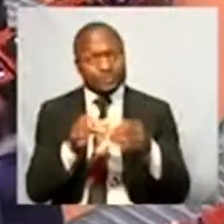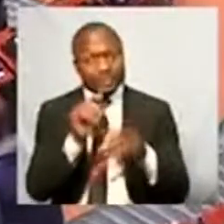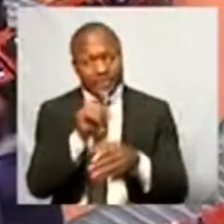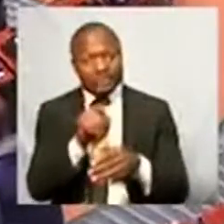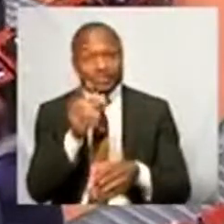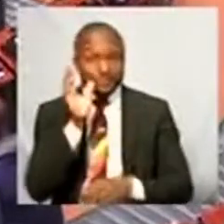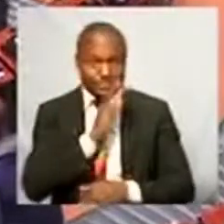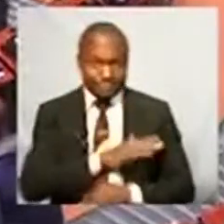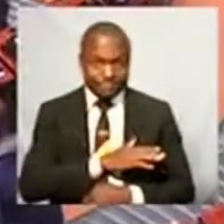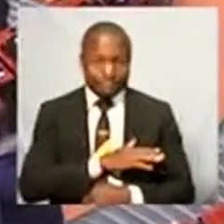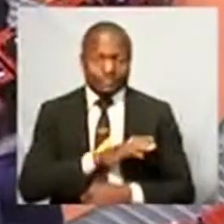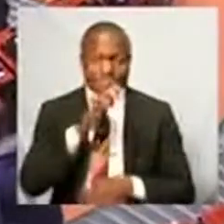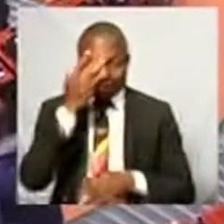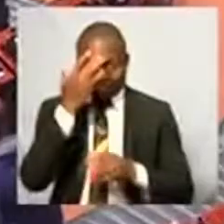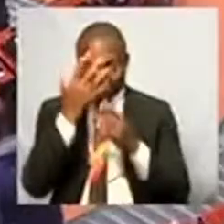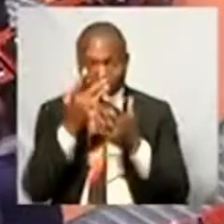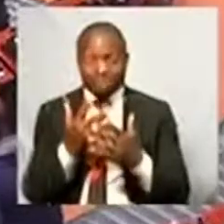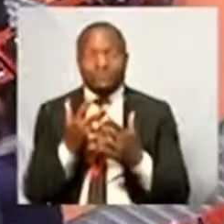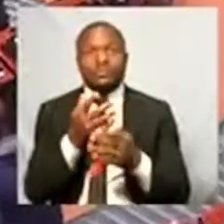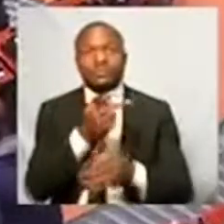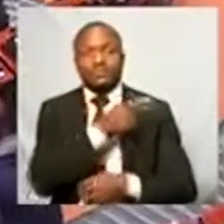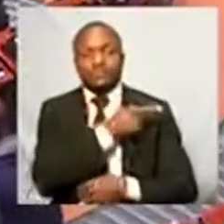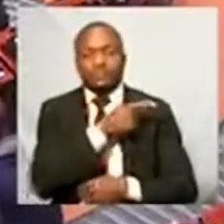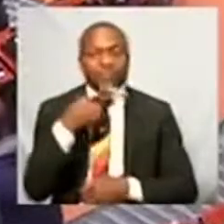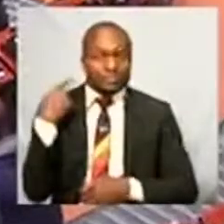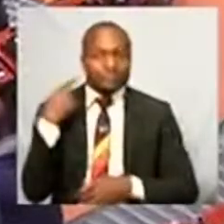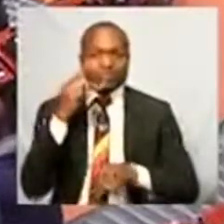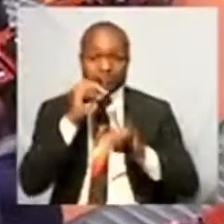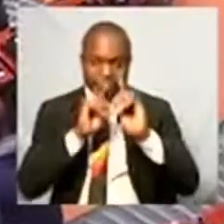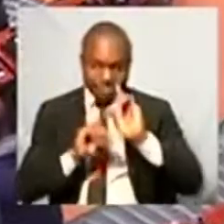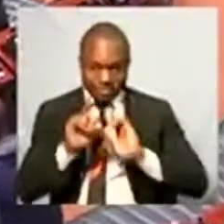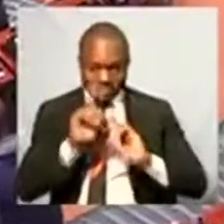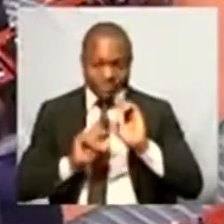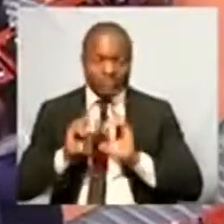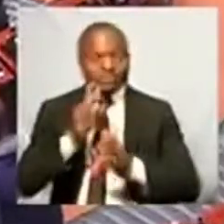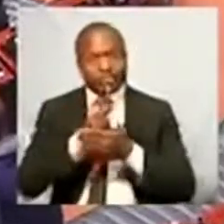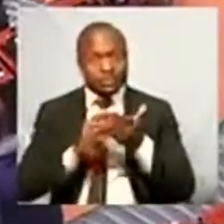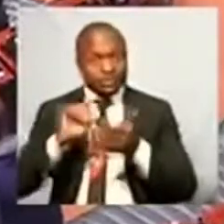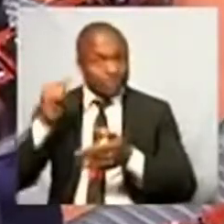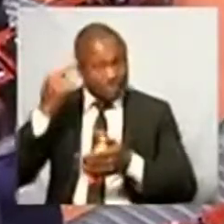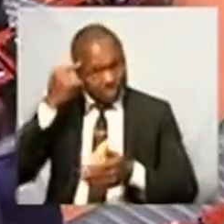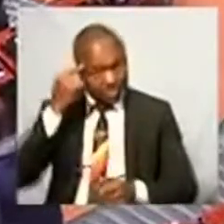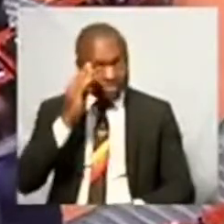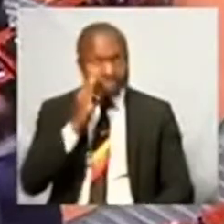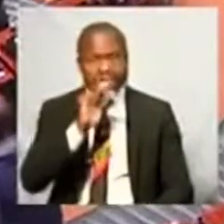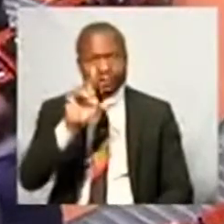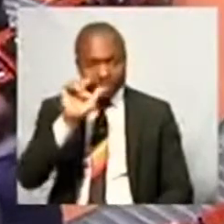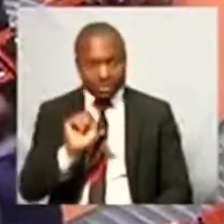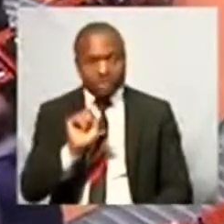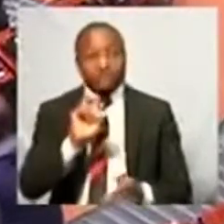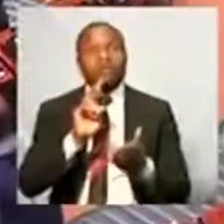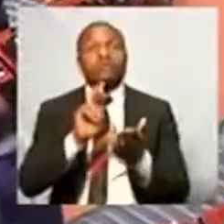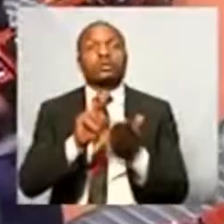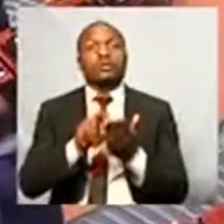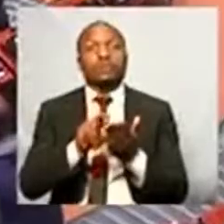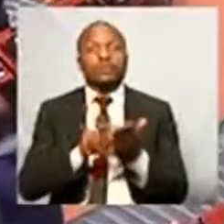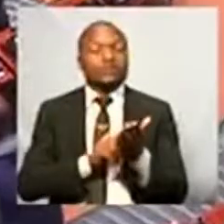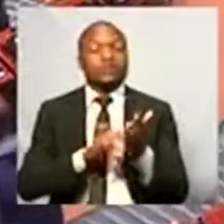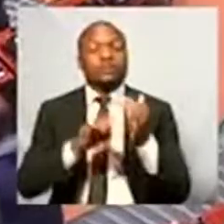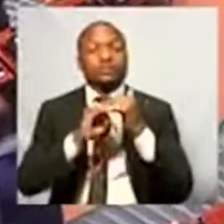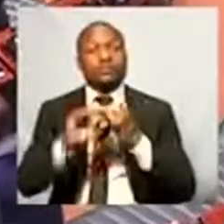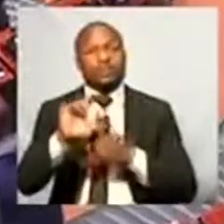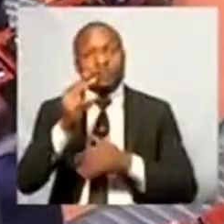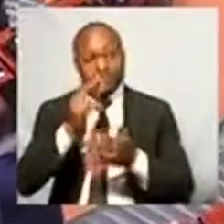is done, we do expect the House to consider some government bills at report stage and